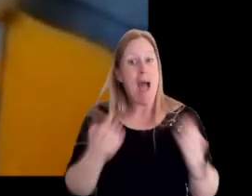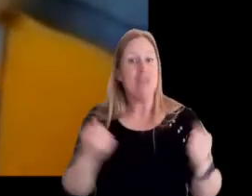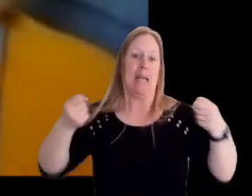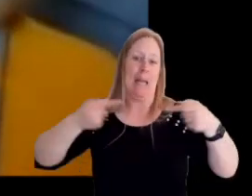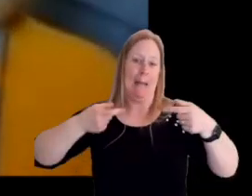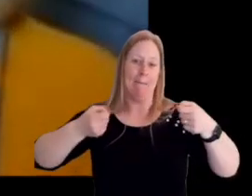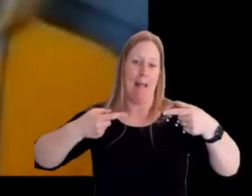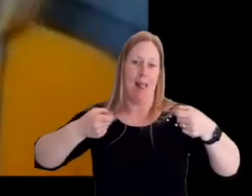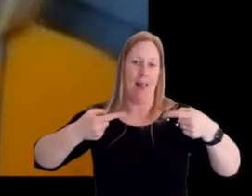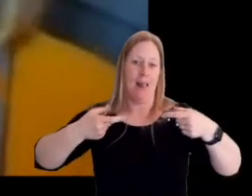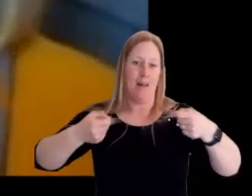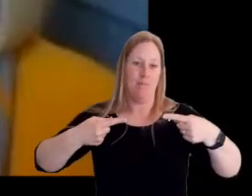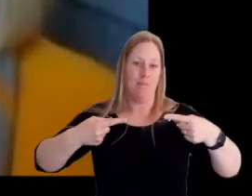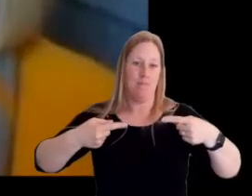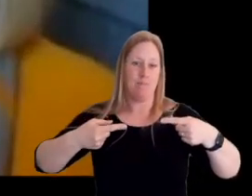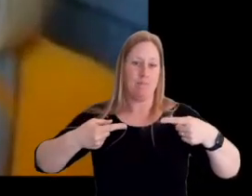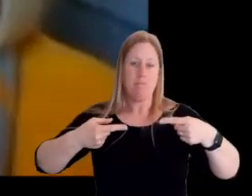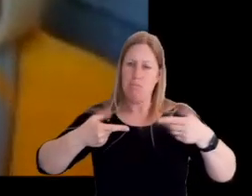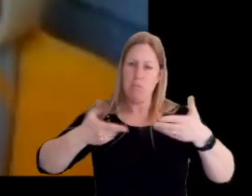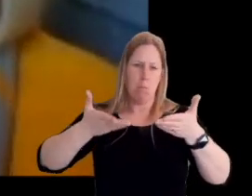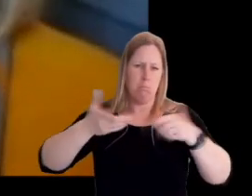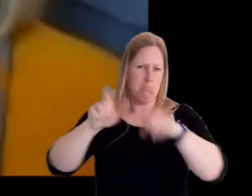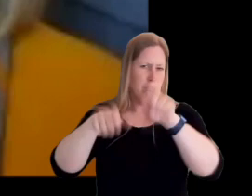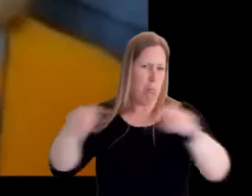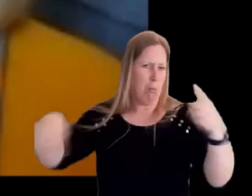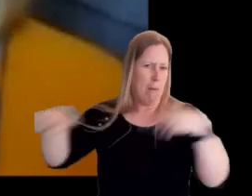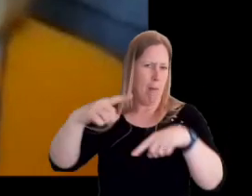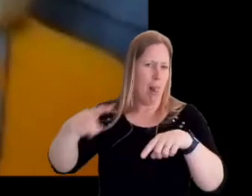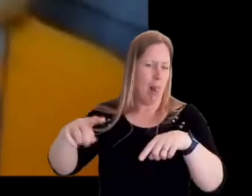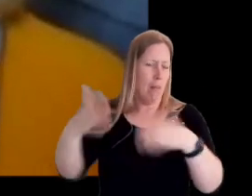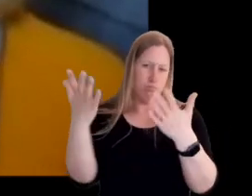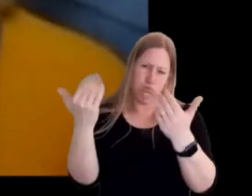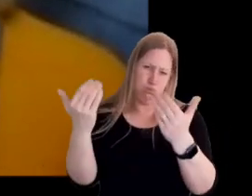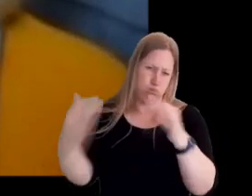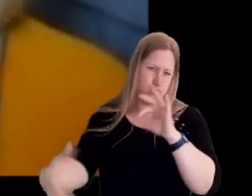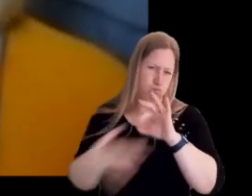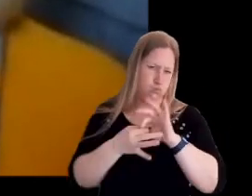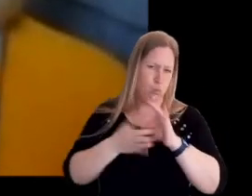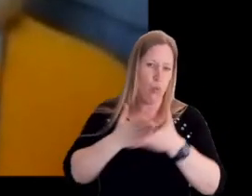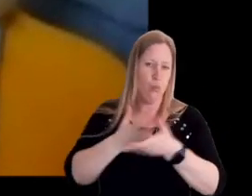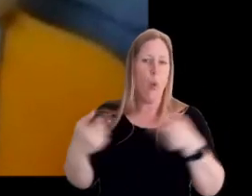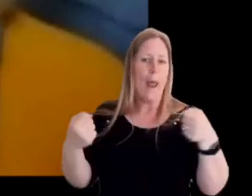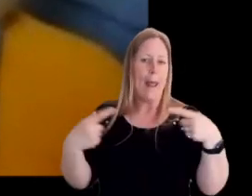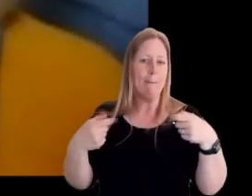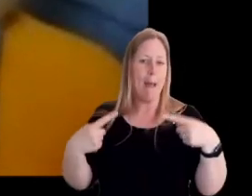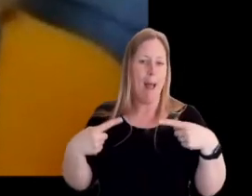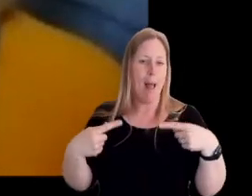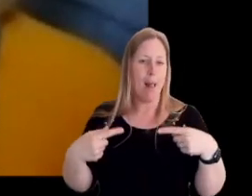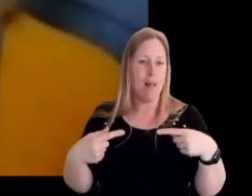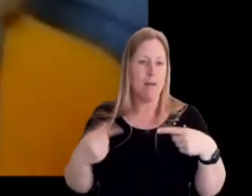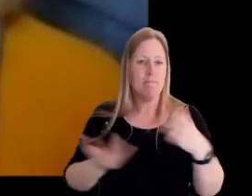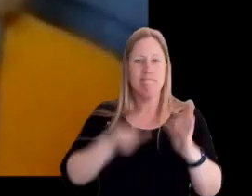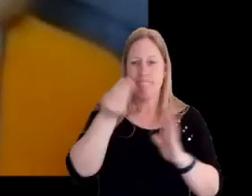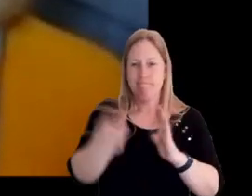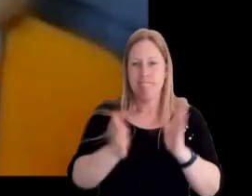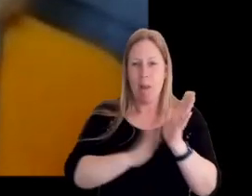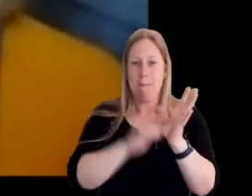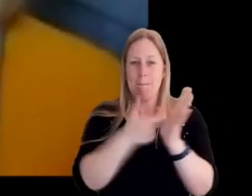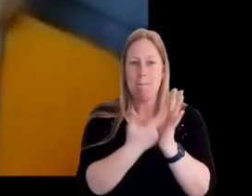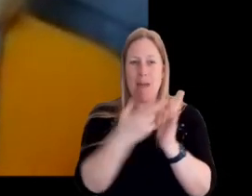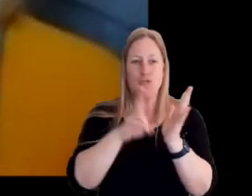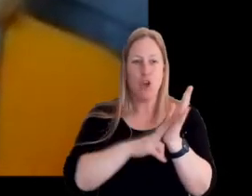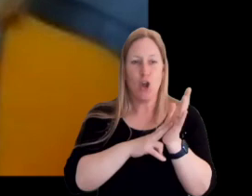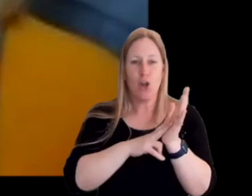my email, but people are welcome to contact me on my email, which is should I give it to you?